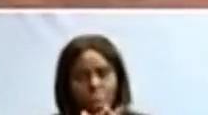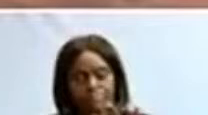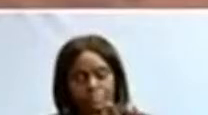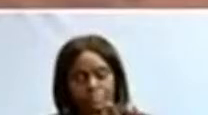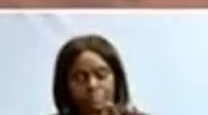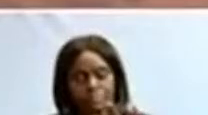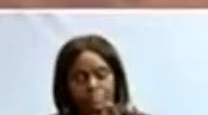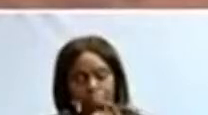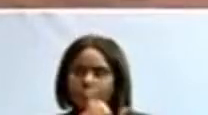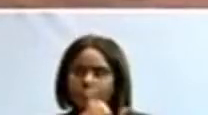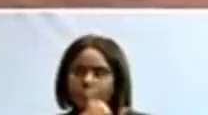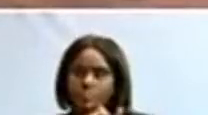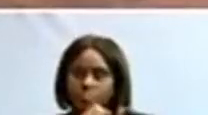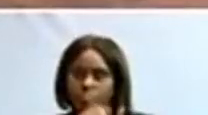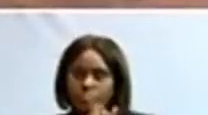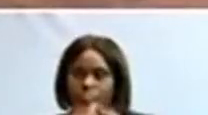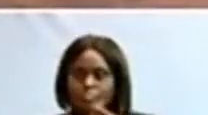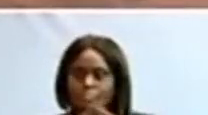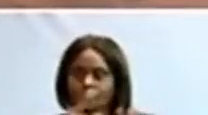lack of funds to